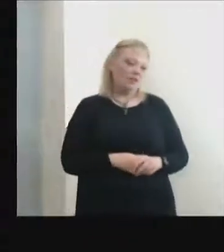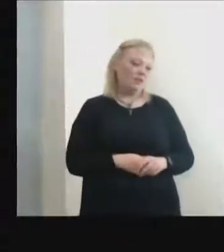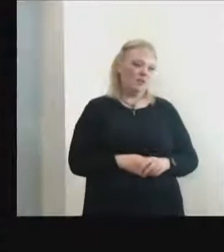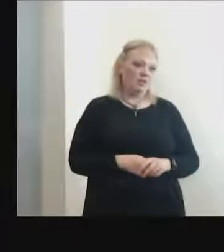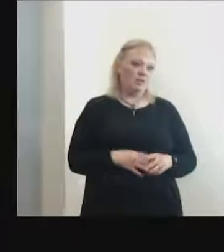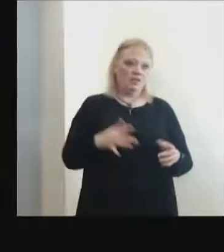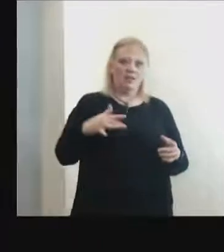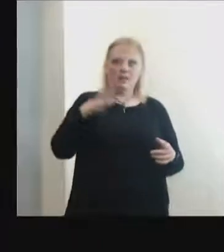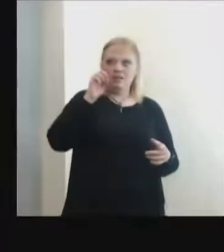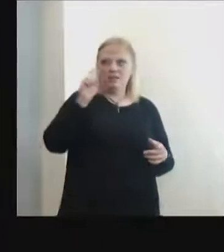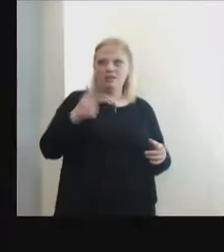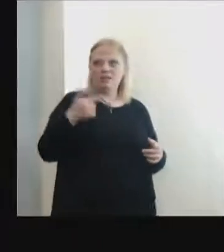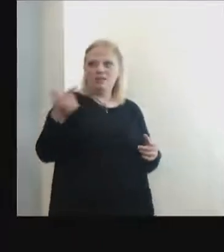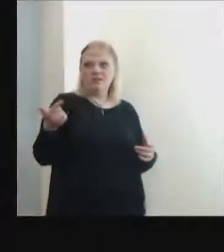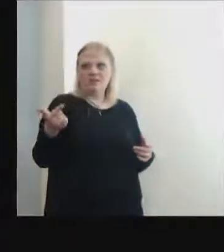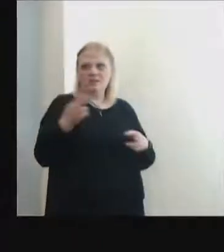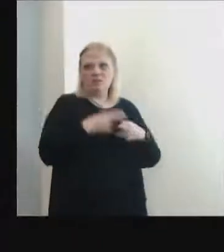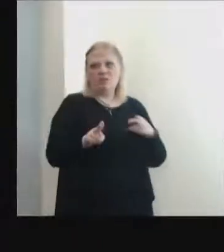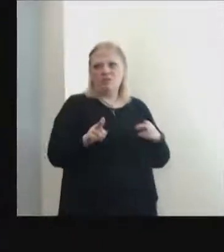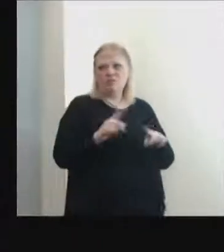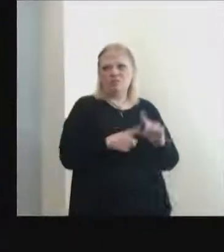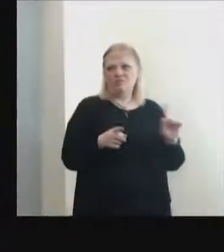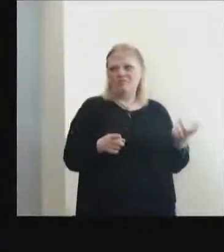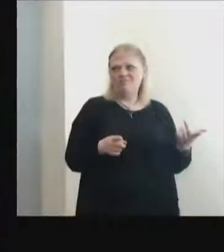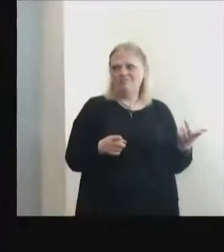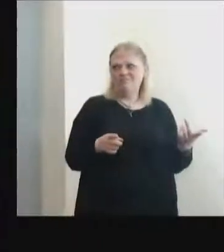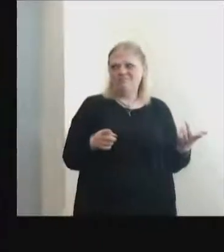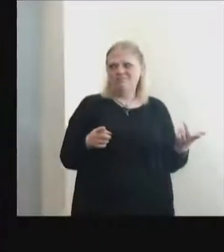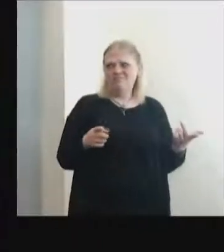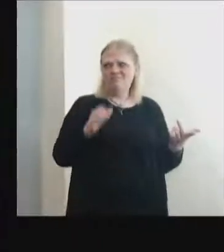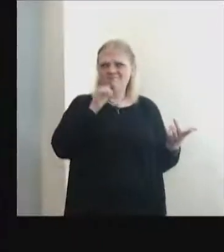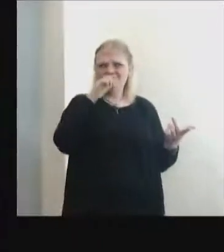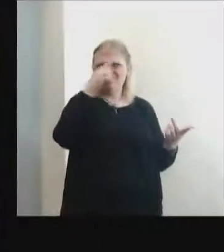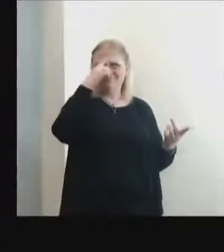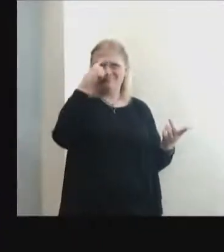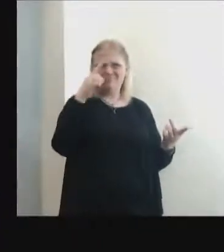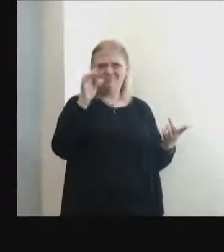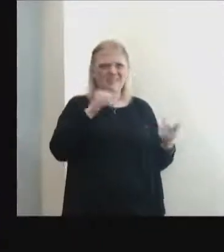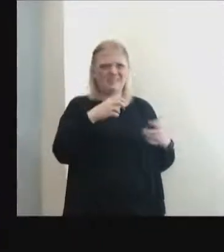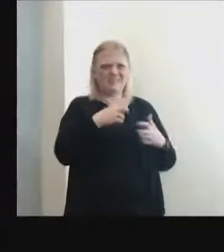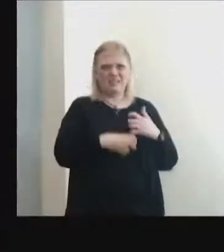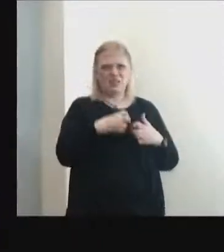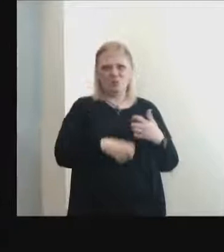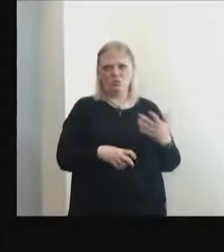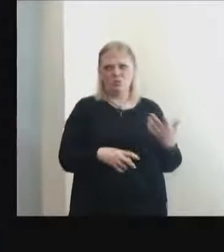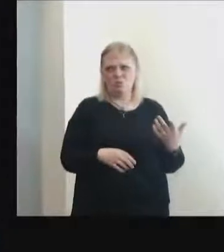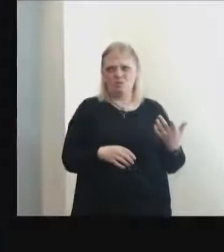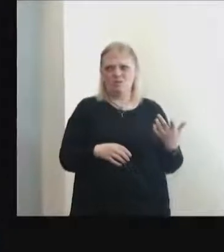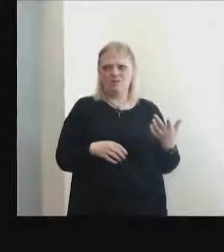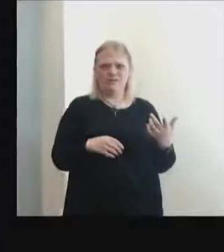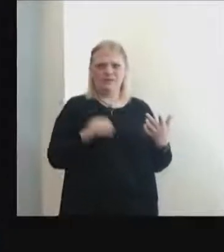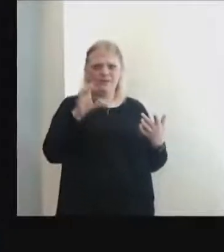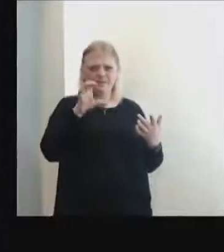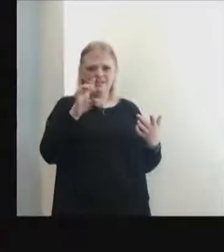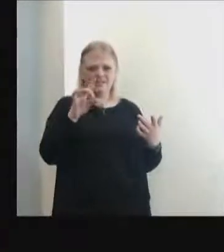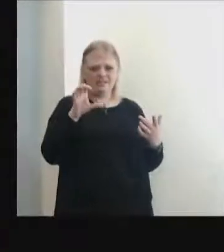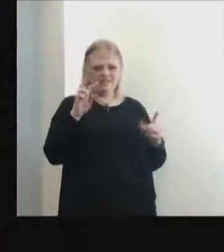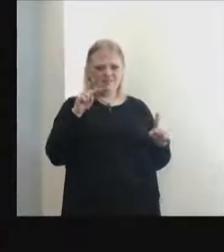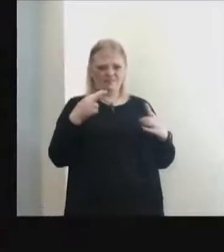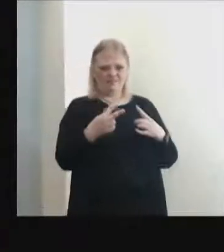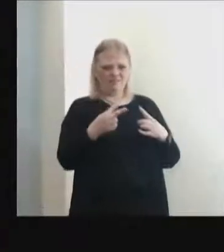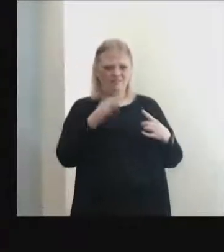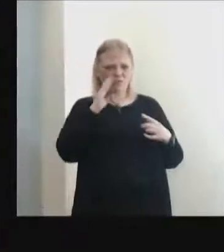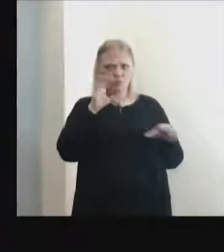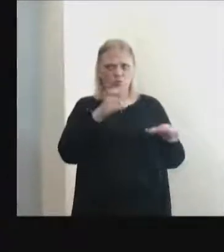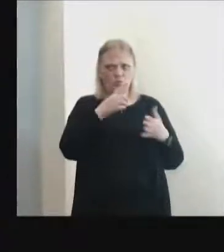I'll turn it over to Dr. Burstein briefly, but I wouldn't think that would be an issue. From a standpoint of, I think the CDC is going to do